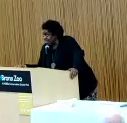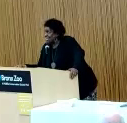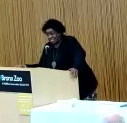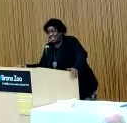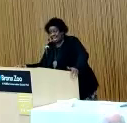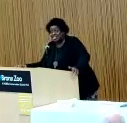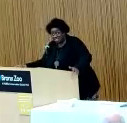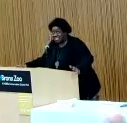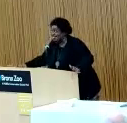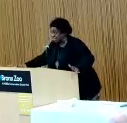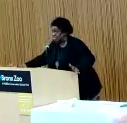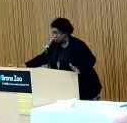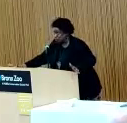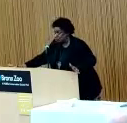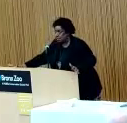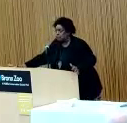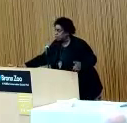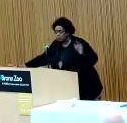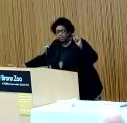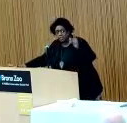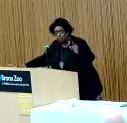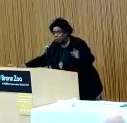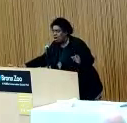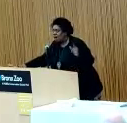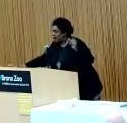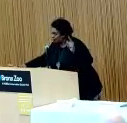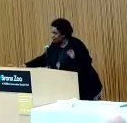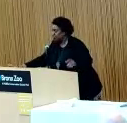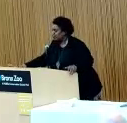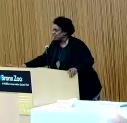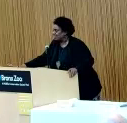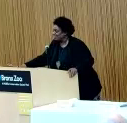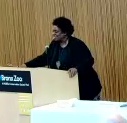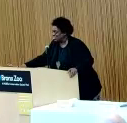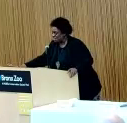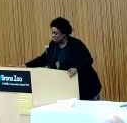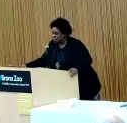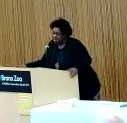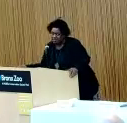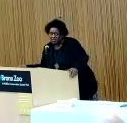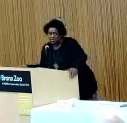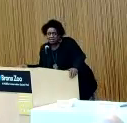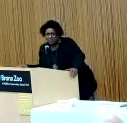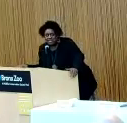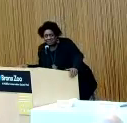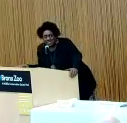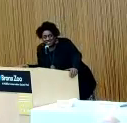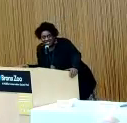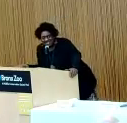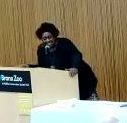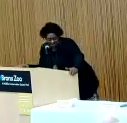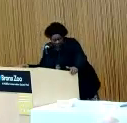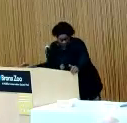you Ashley thanks you because you are on the front line okay we're going to break for 10